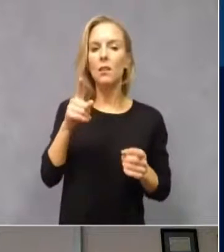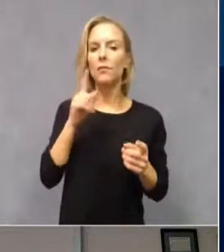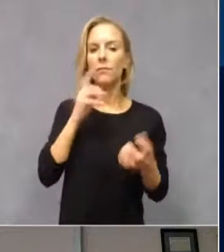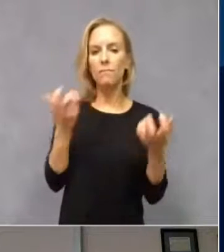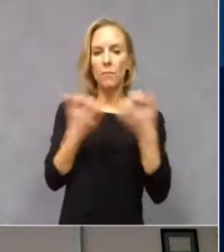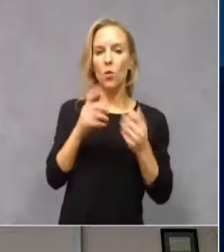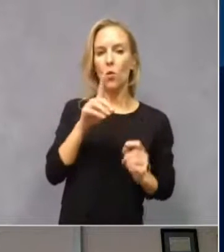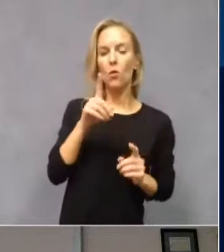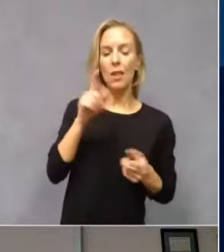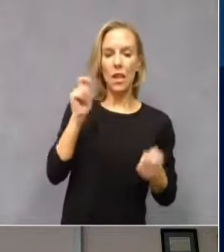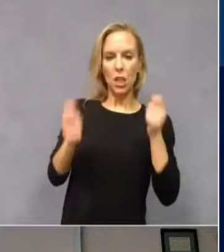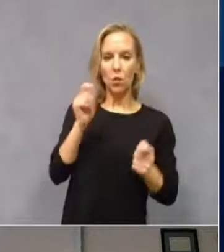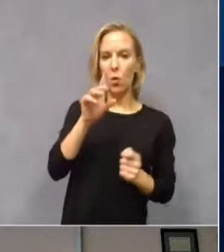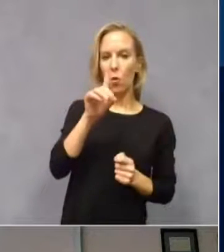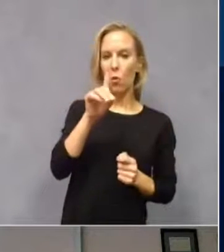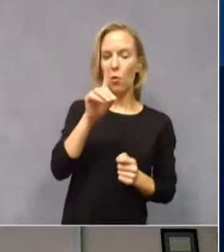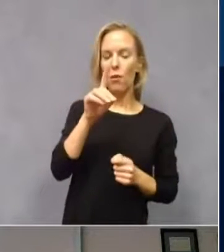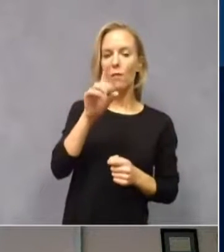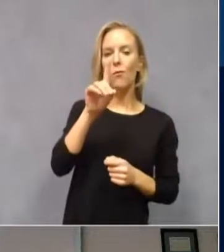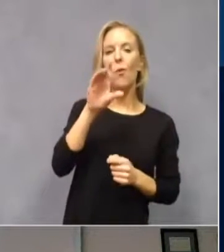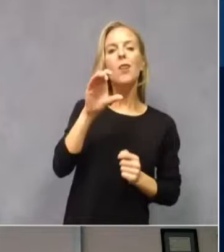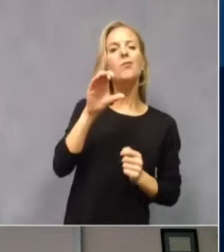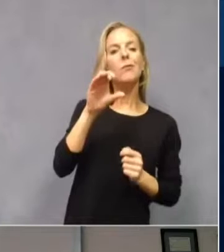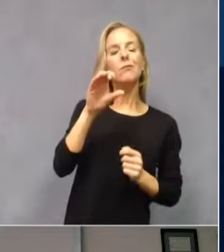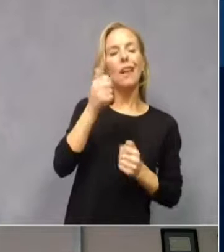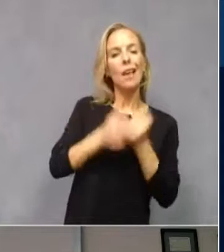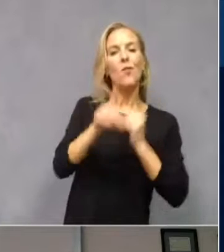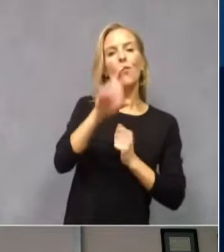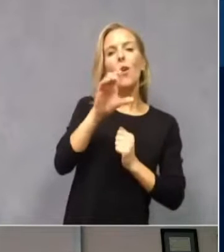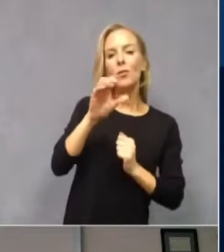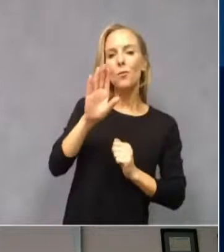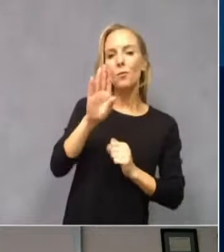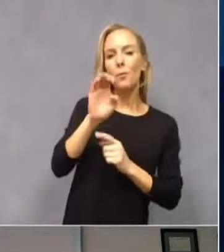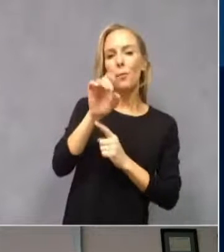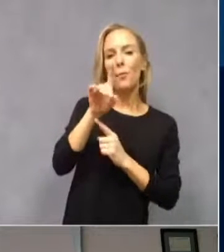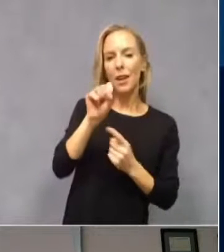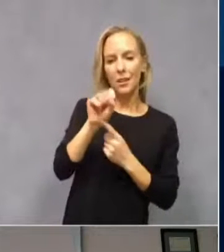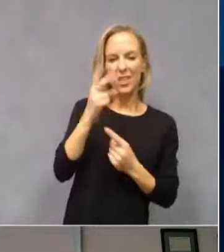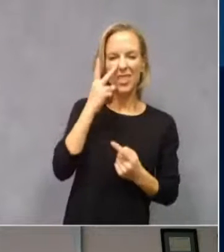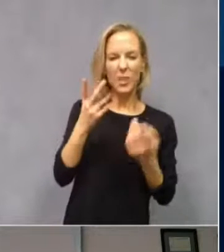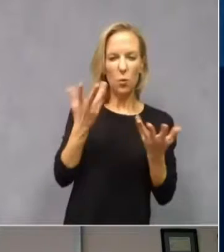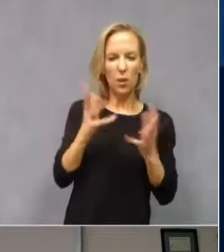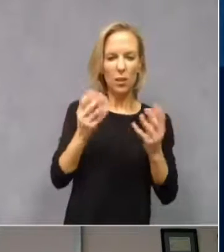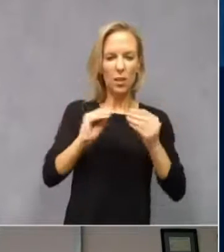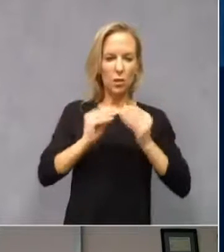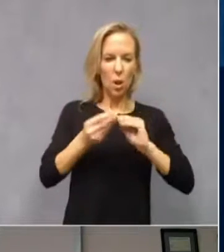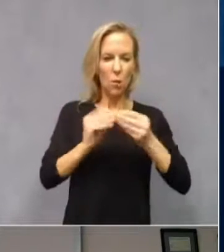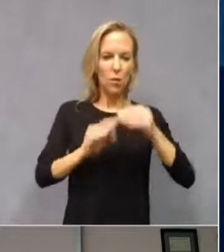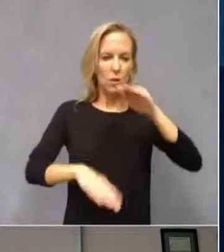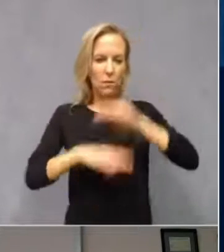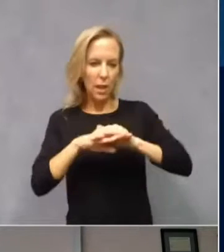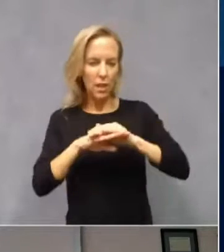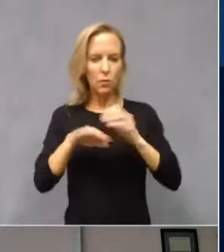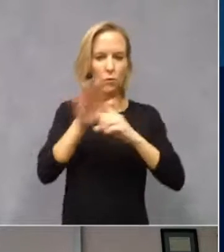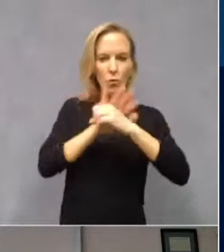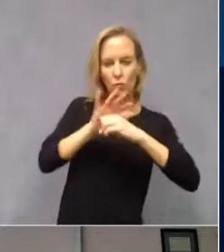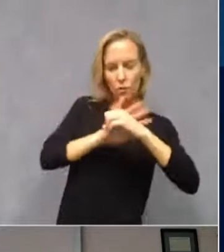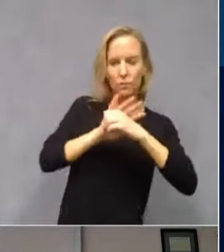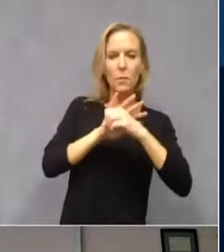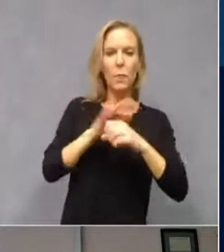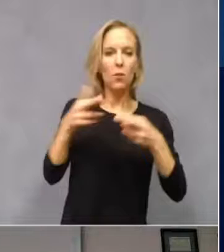adjusted all of these by units to kind of adjust for the capacity in the regions. And that shows you where the hardest